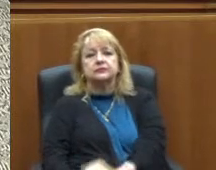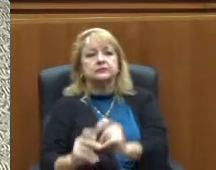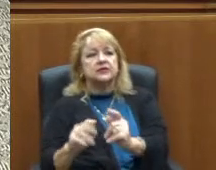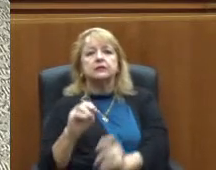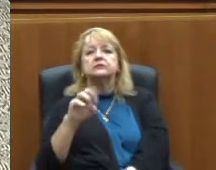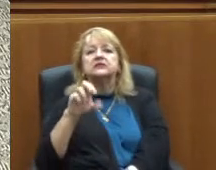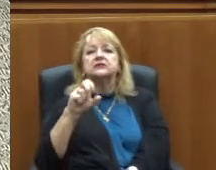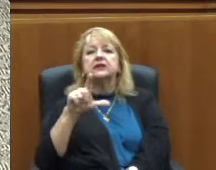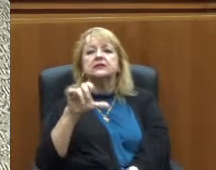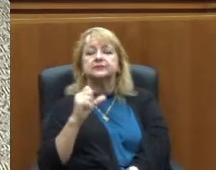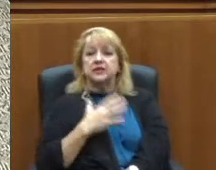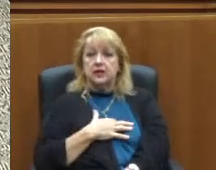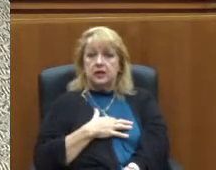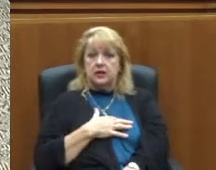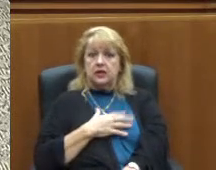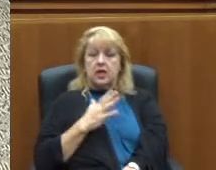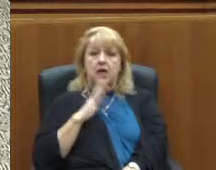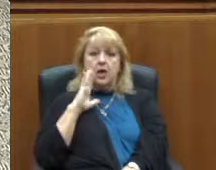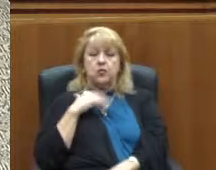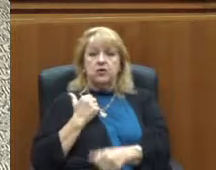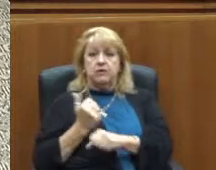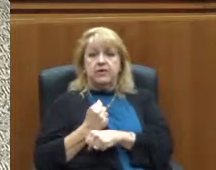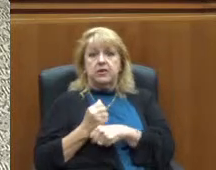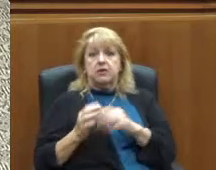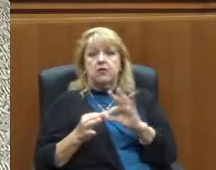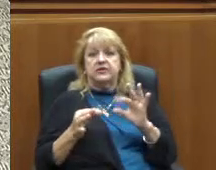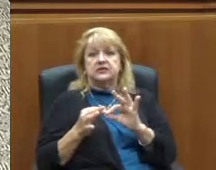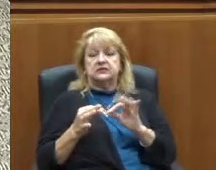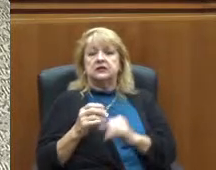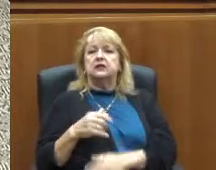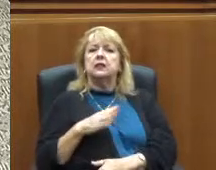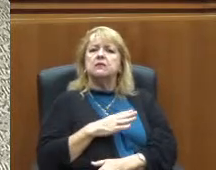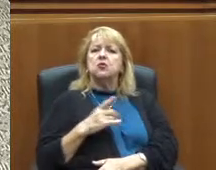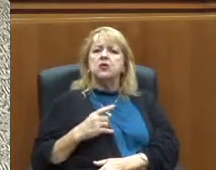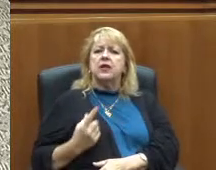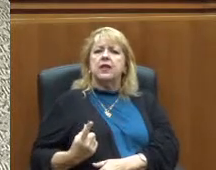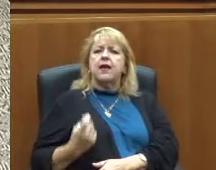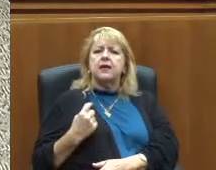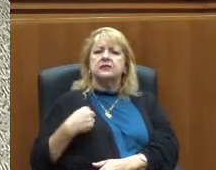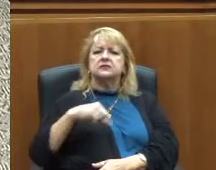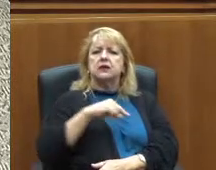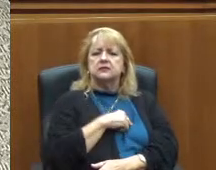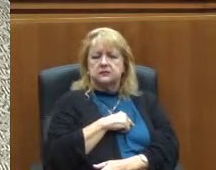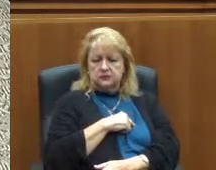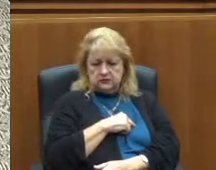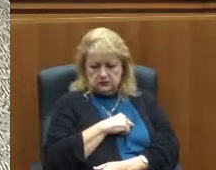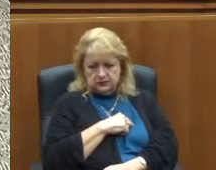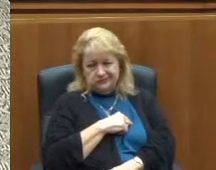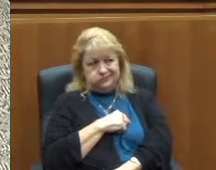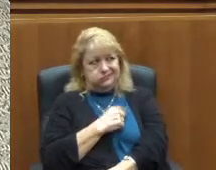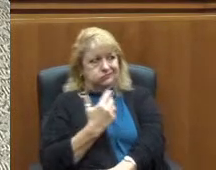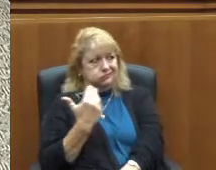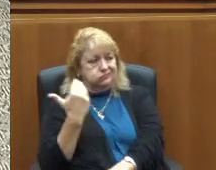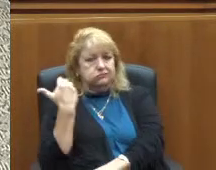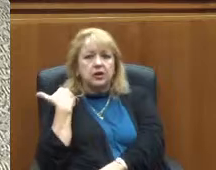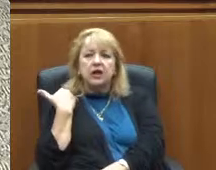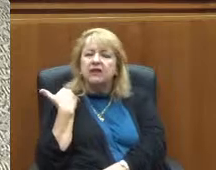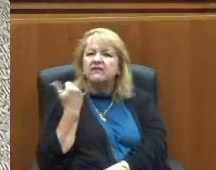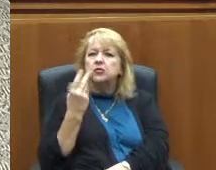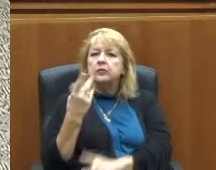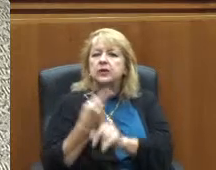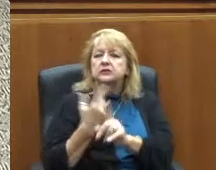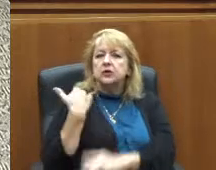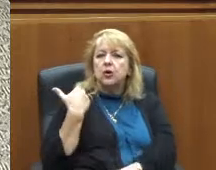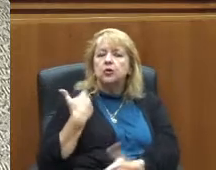Okay, Ms. Ellis, I will make a few comments. The board asked us a little while back, a few months